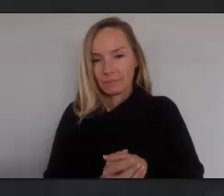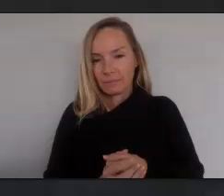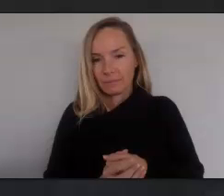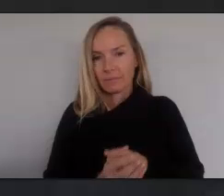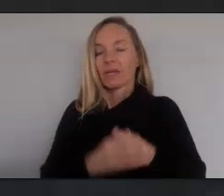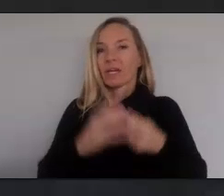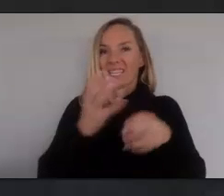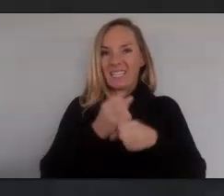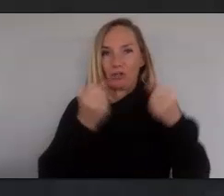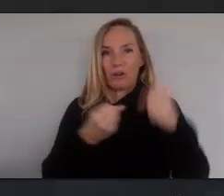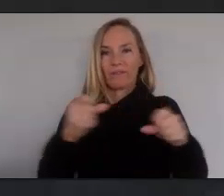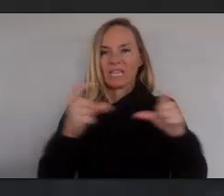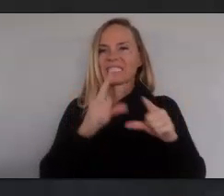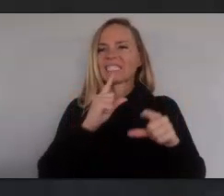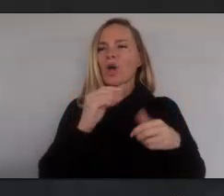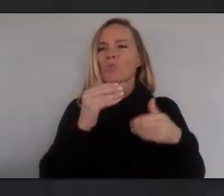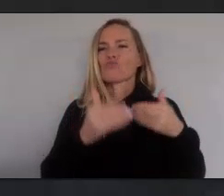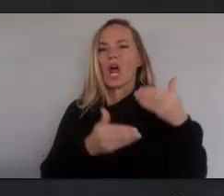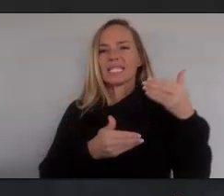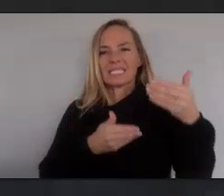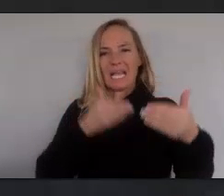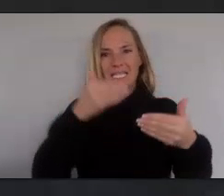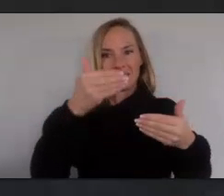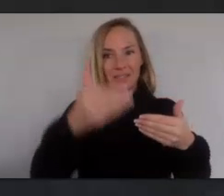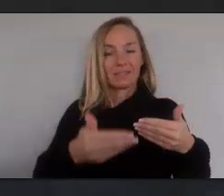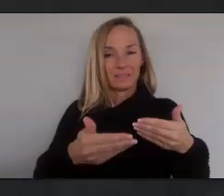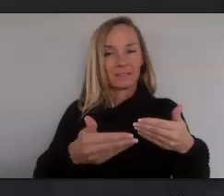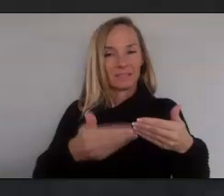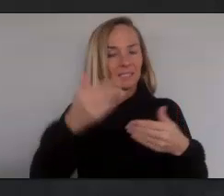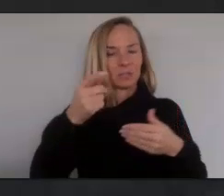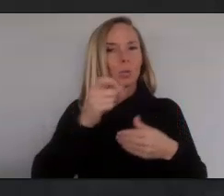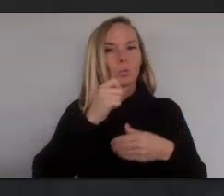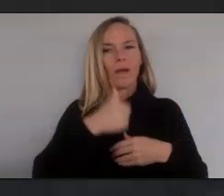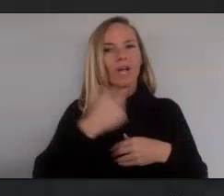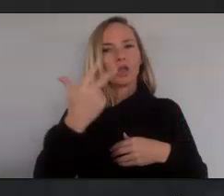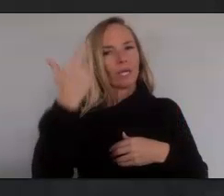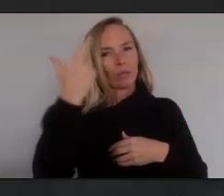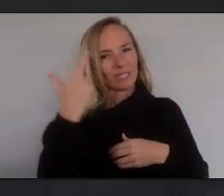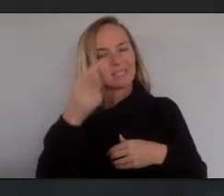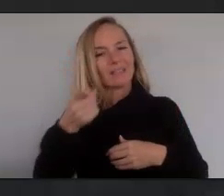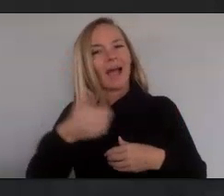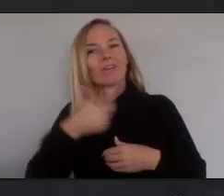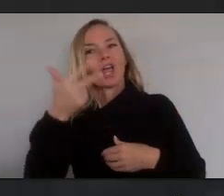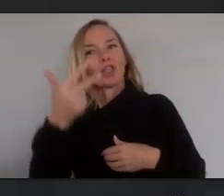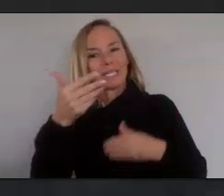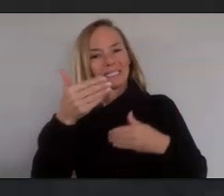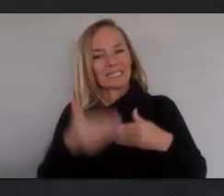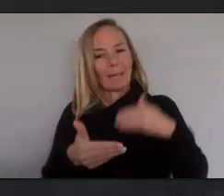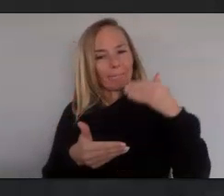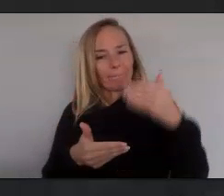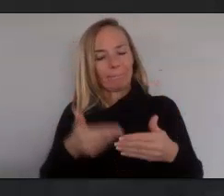is a process, so instead of 3 reasons, this thesis statement will have 3 steps in a